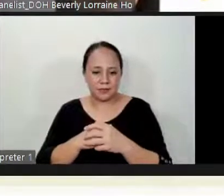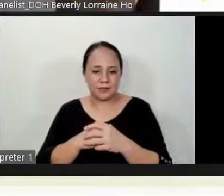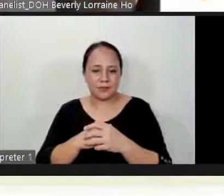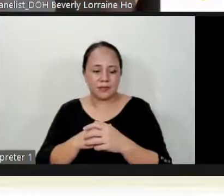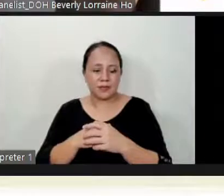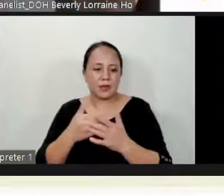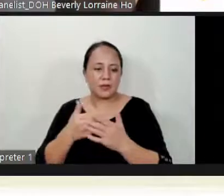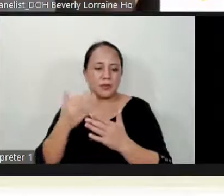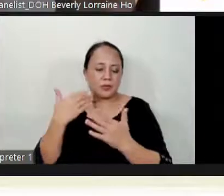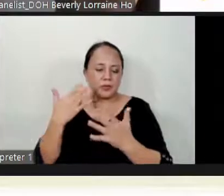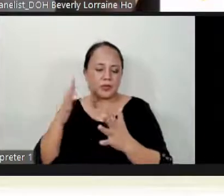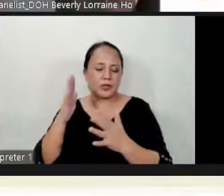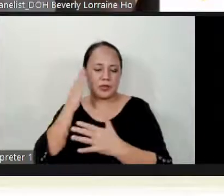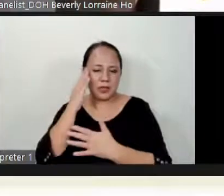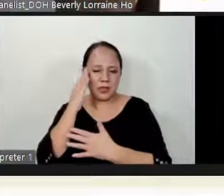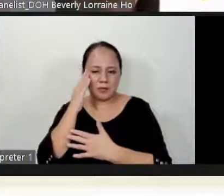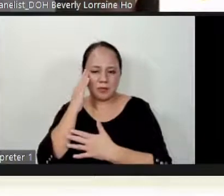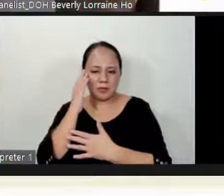previously, I know that